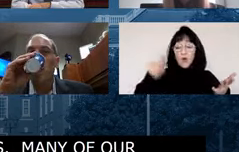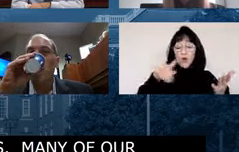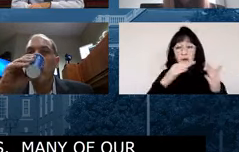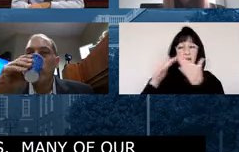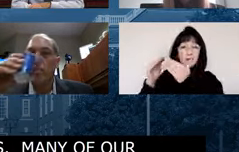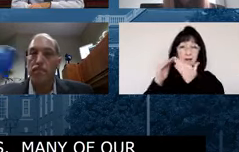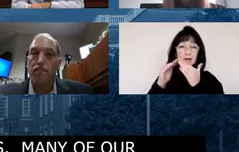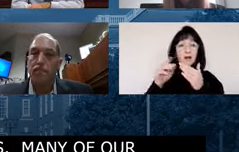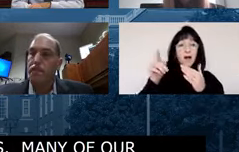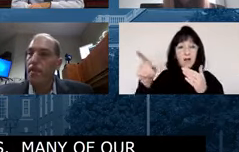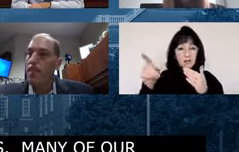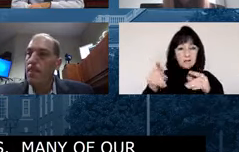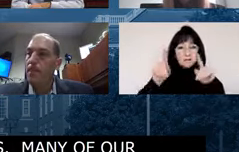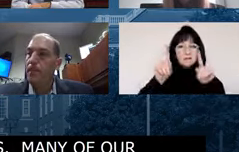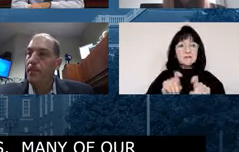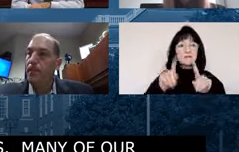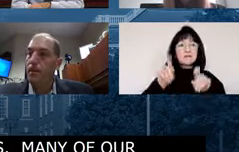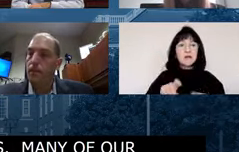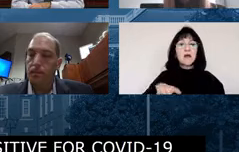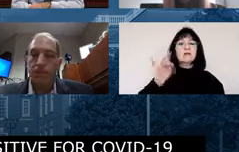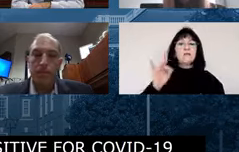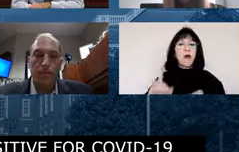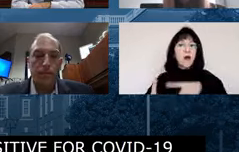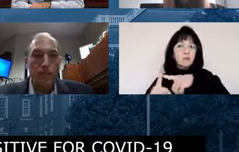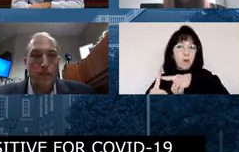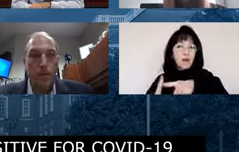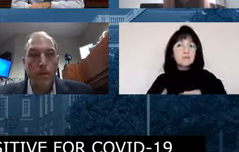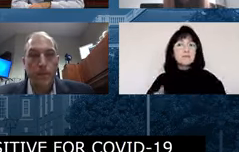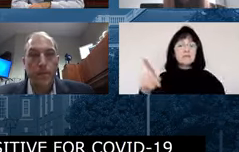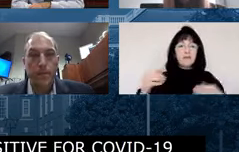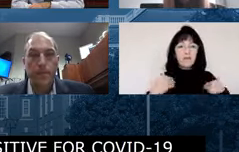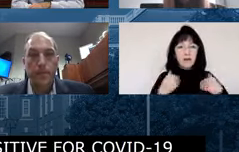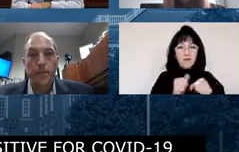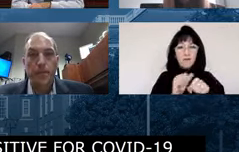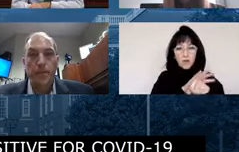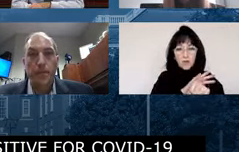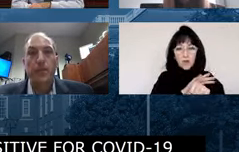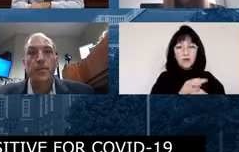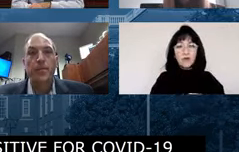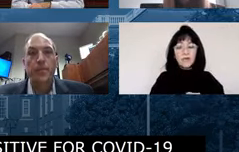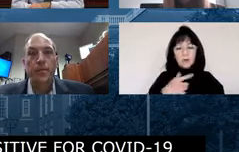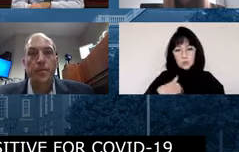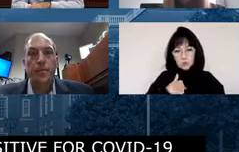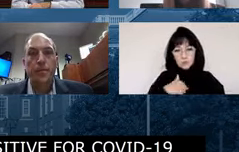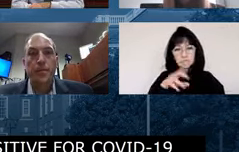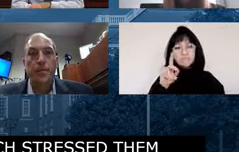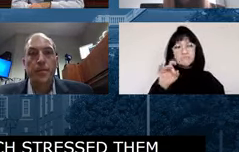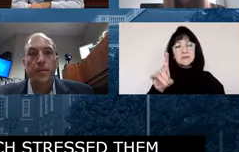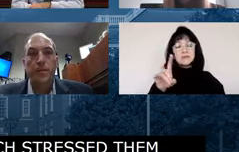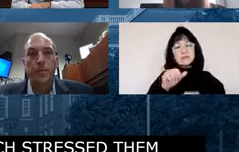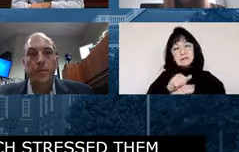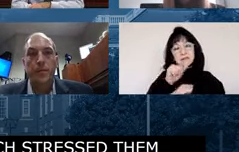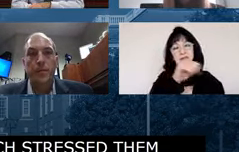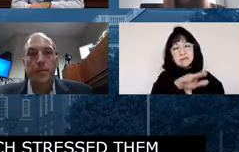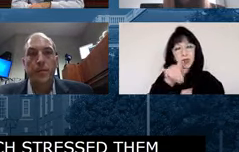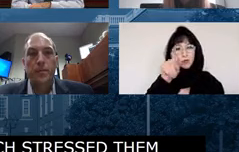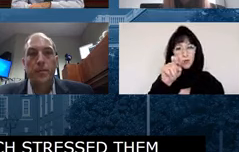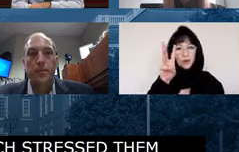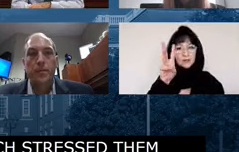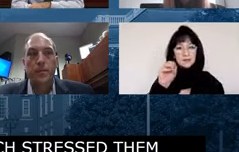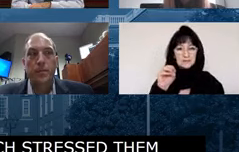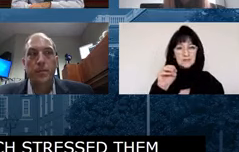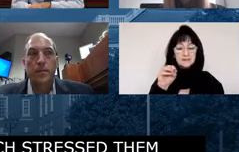We did send in now up to 160 or thereabouts guardsmen and women to